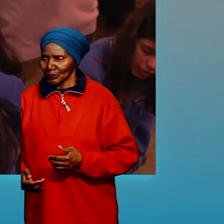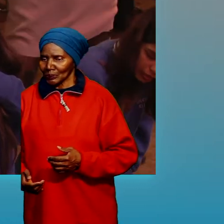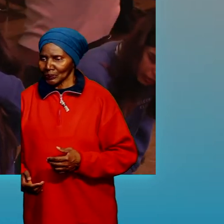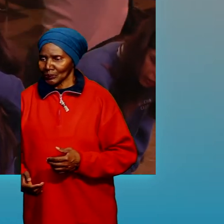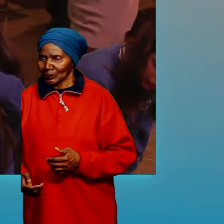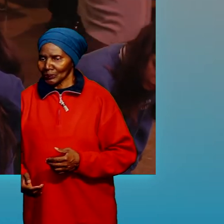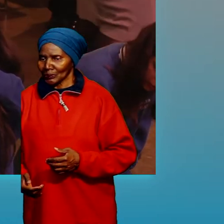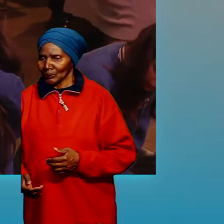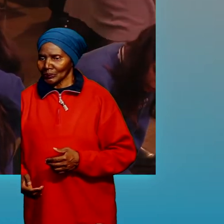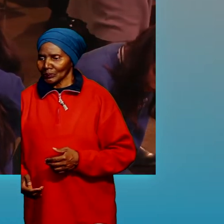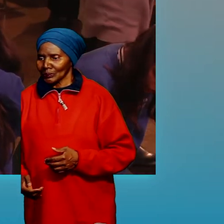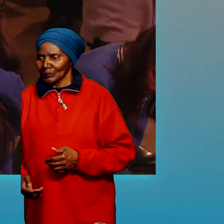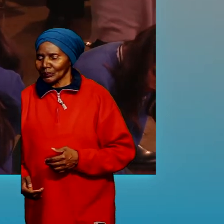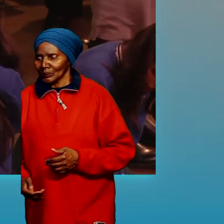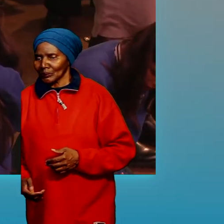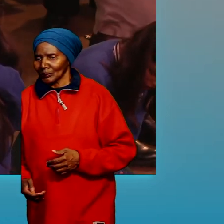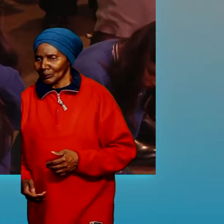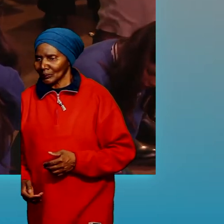Right here.